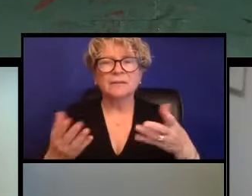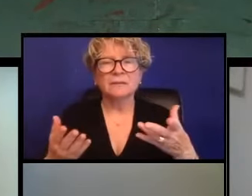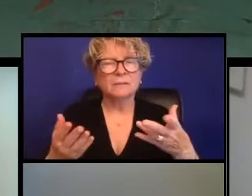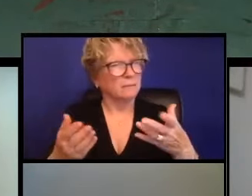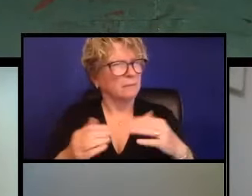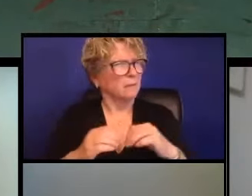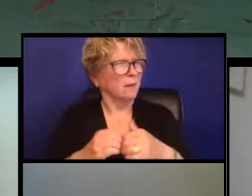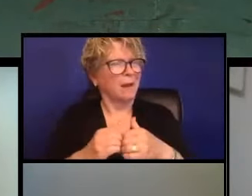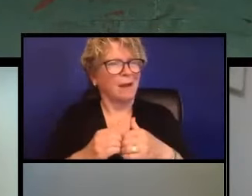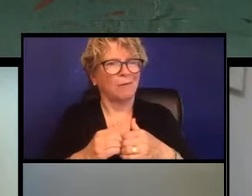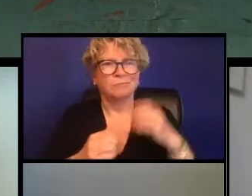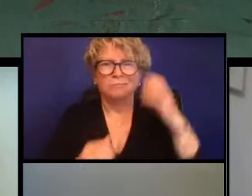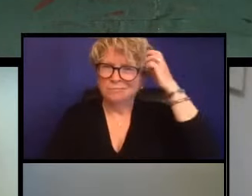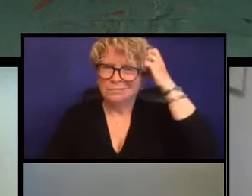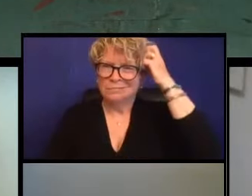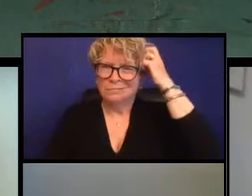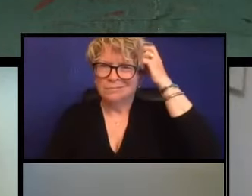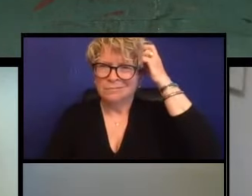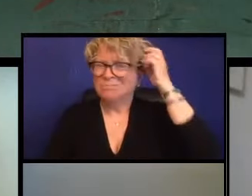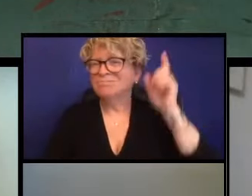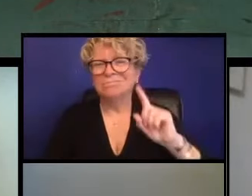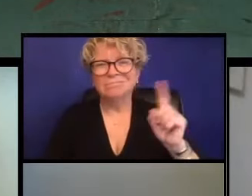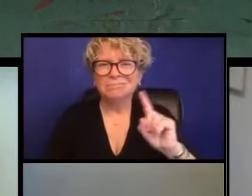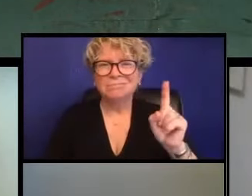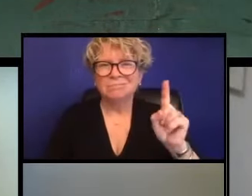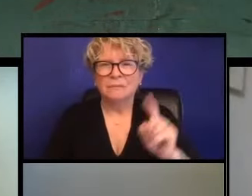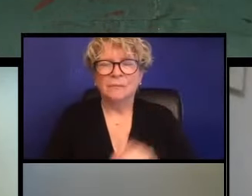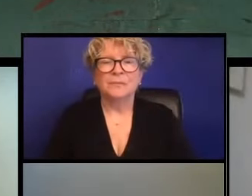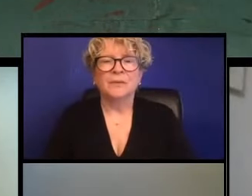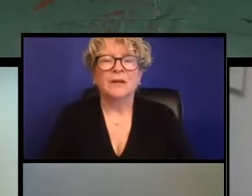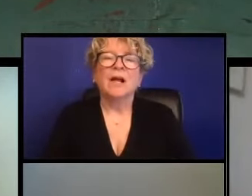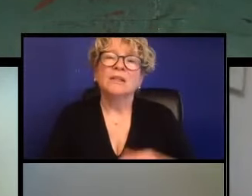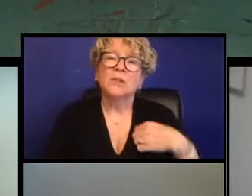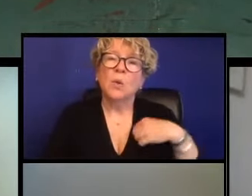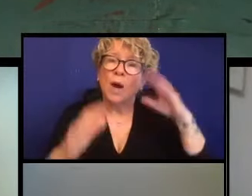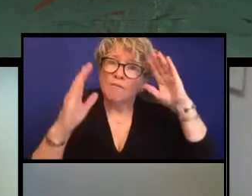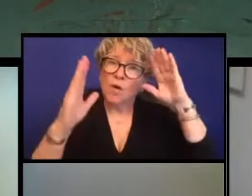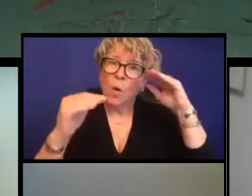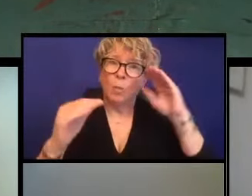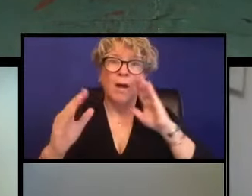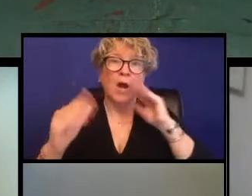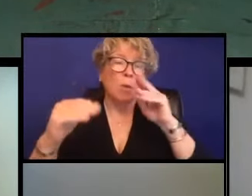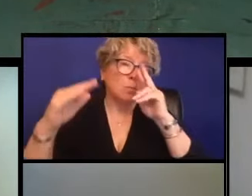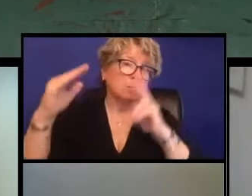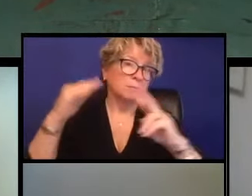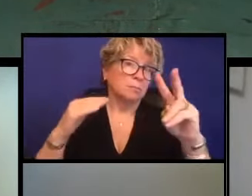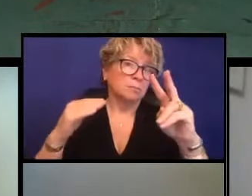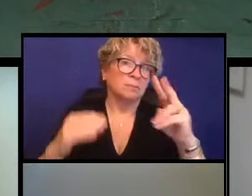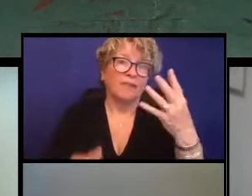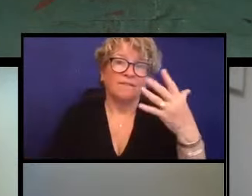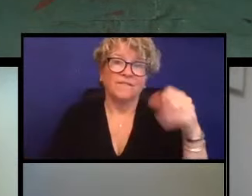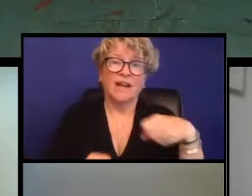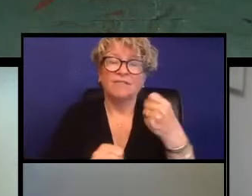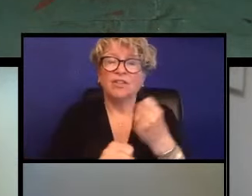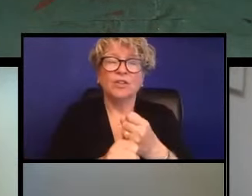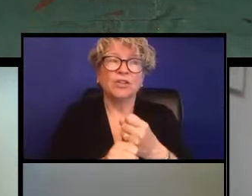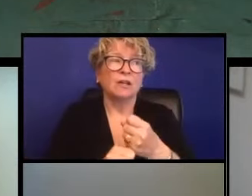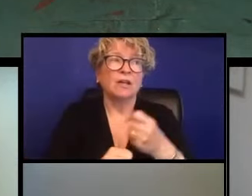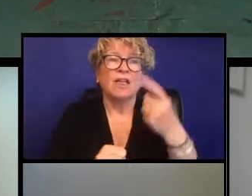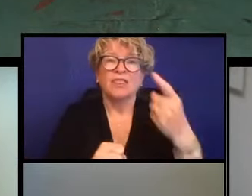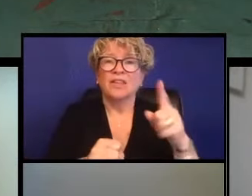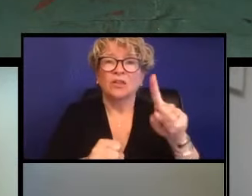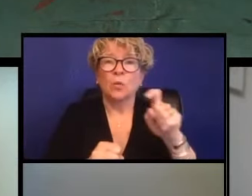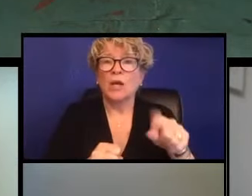I would say that I can only have hope and hope that the next 5 years this question doesn't even come up,